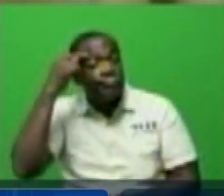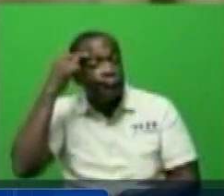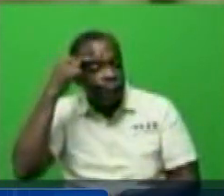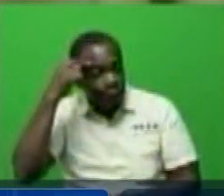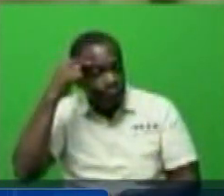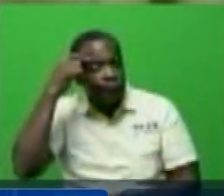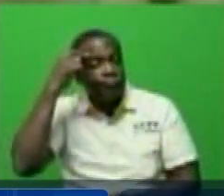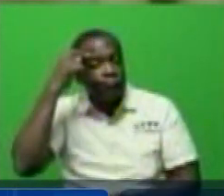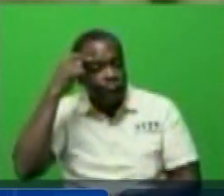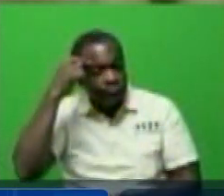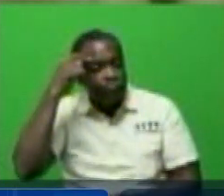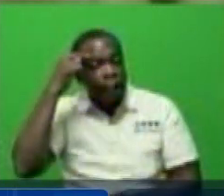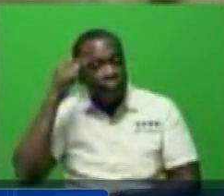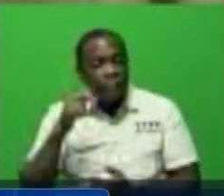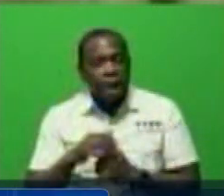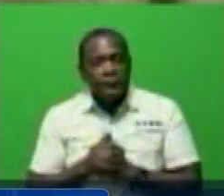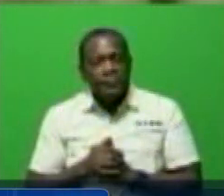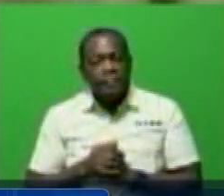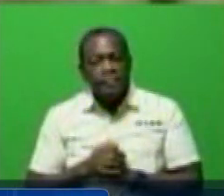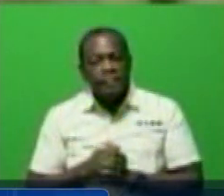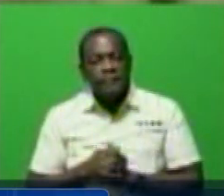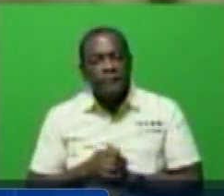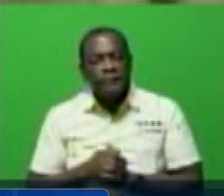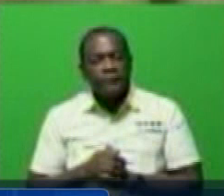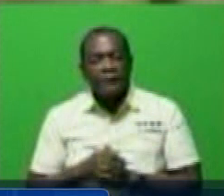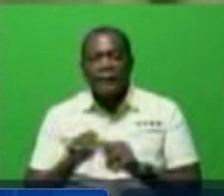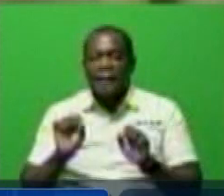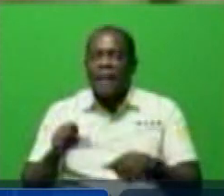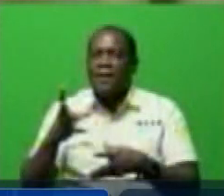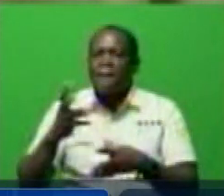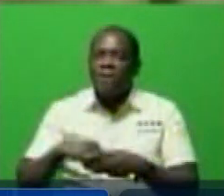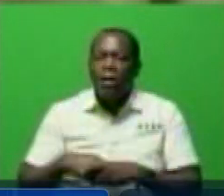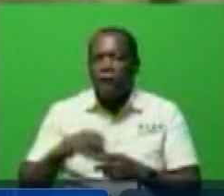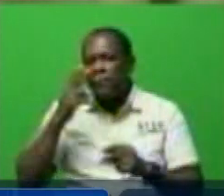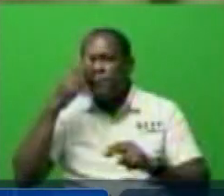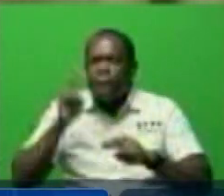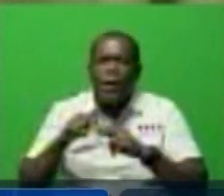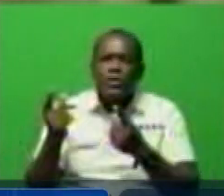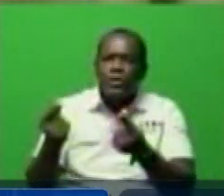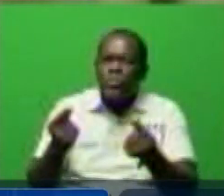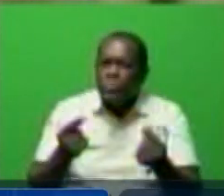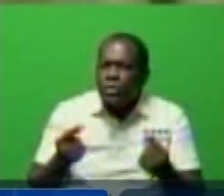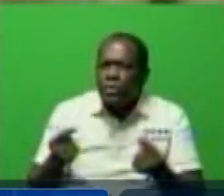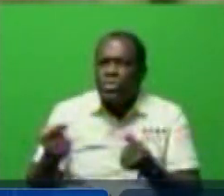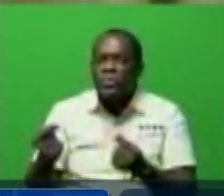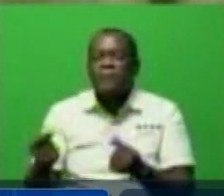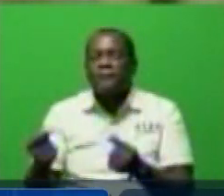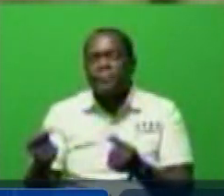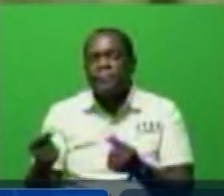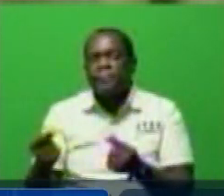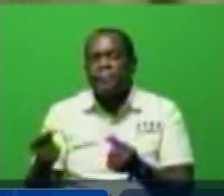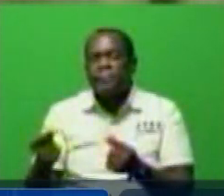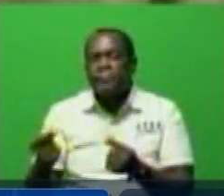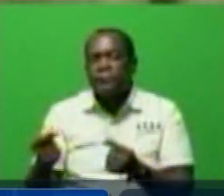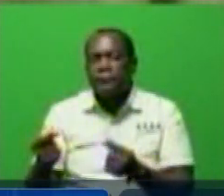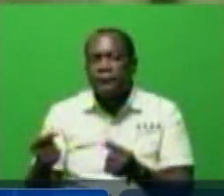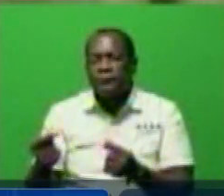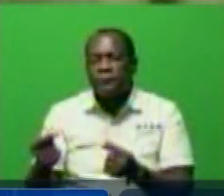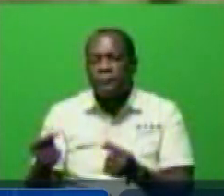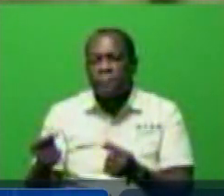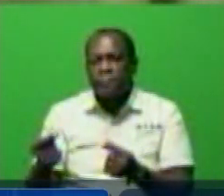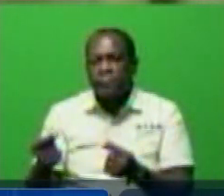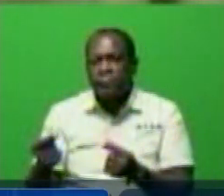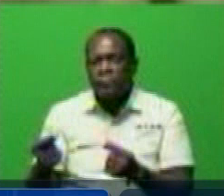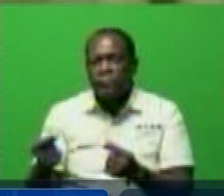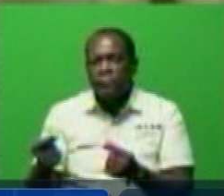that space, they'll be able to take part in certain recreational facilities, and therefore, you would